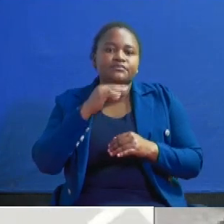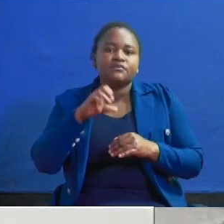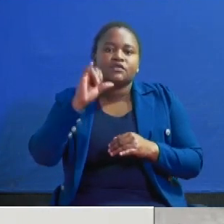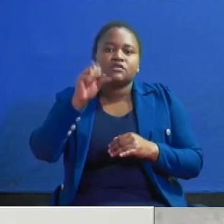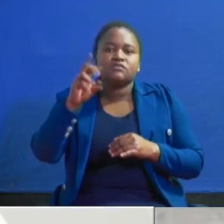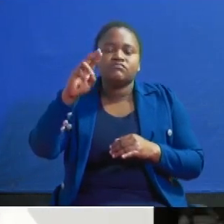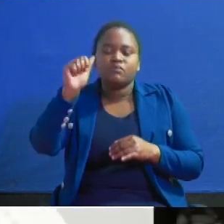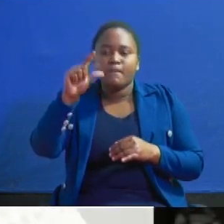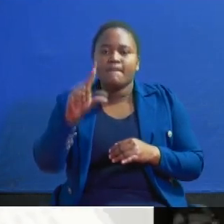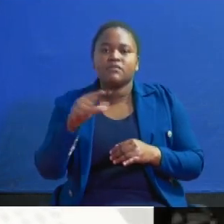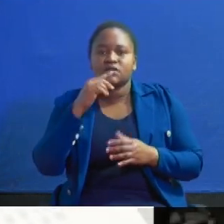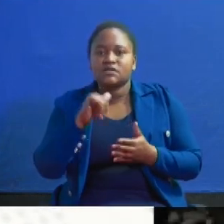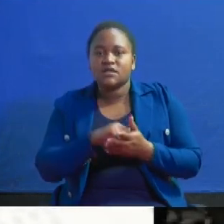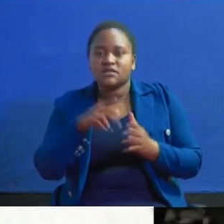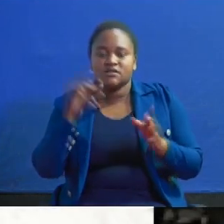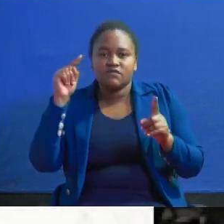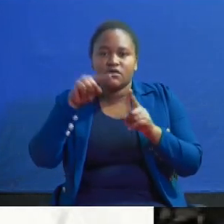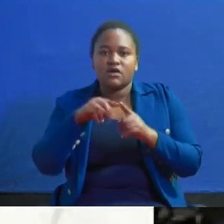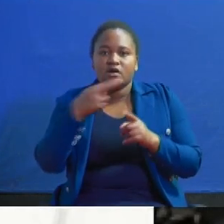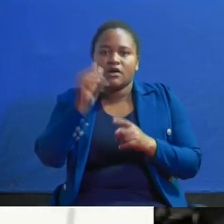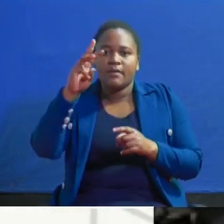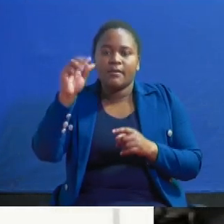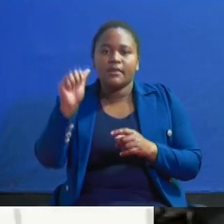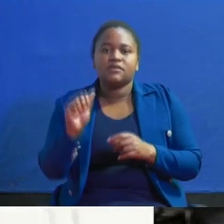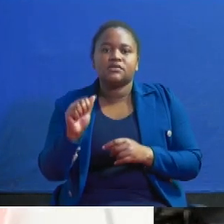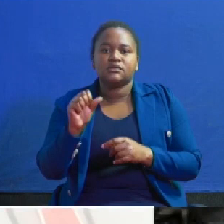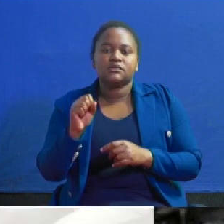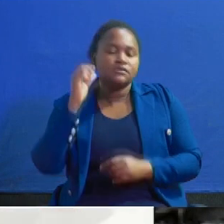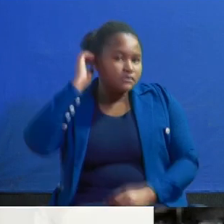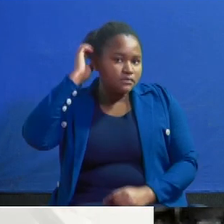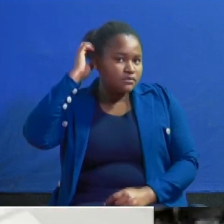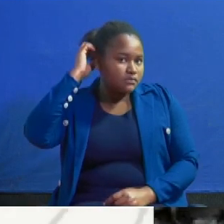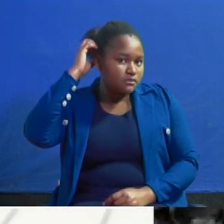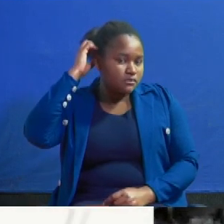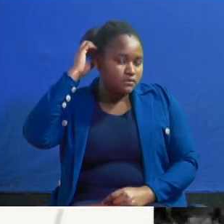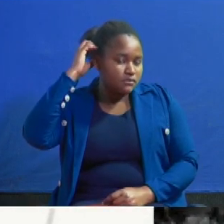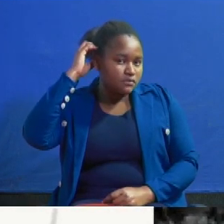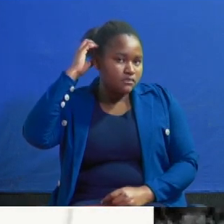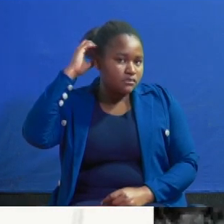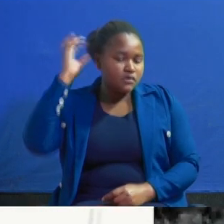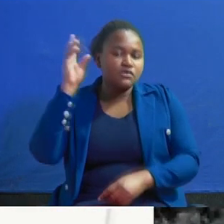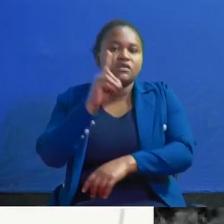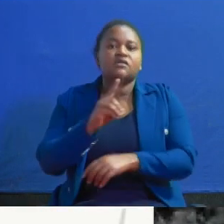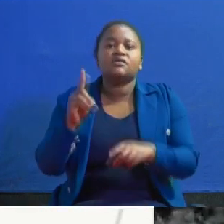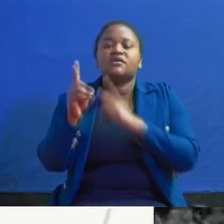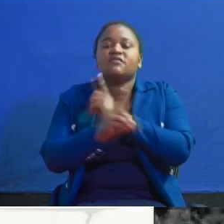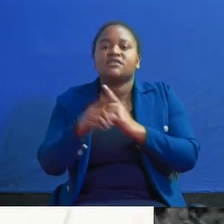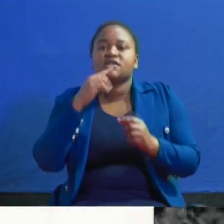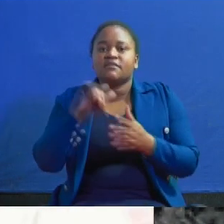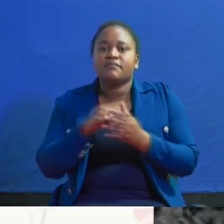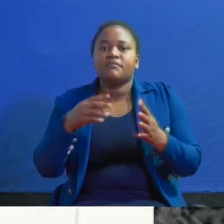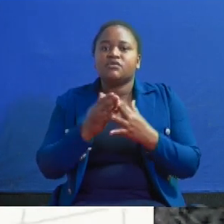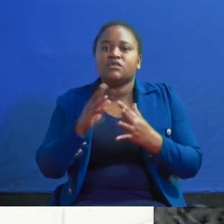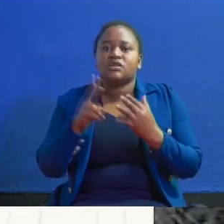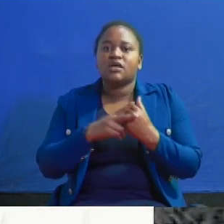Israeli military claimed that target was a Hamas command center. Gaza's Civil Defense Agency reports that between 90